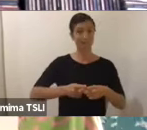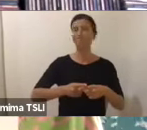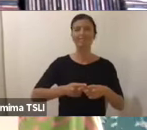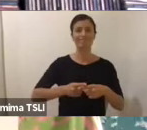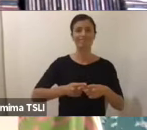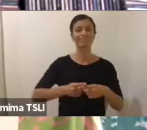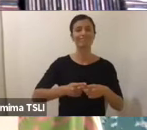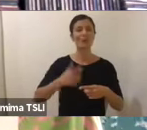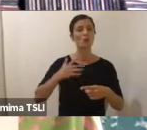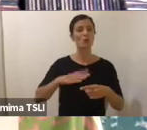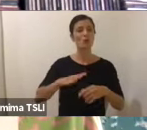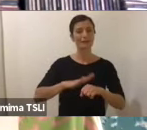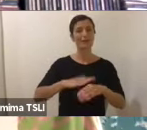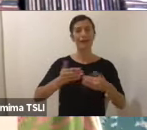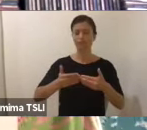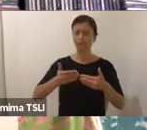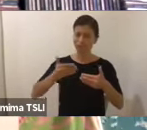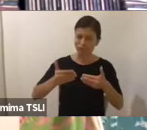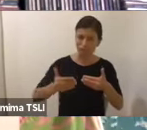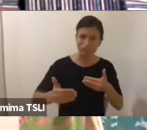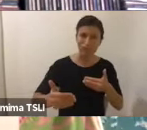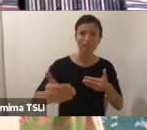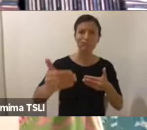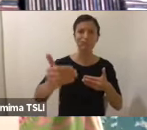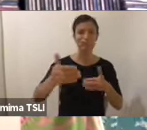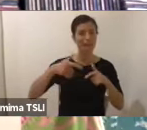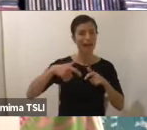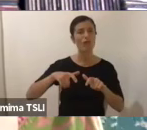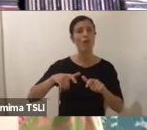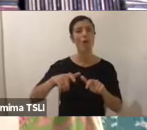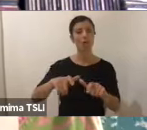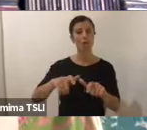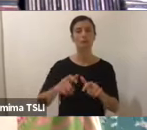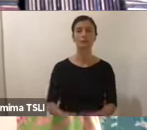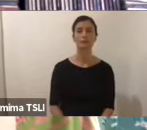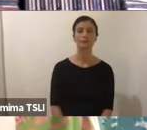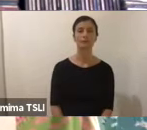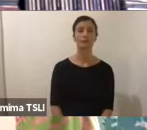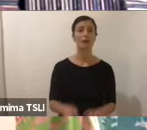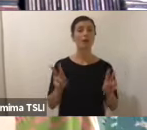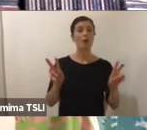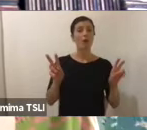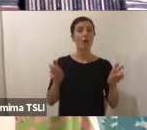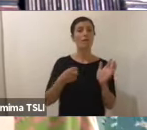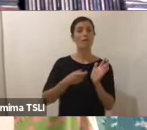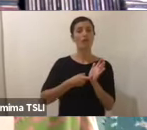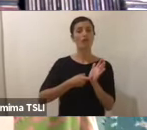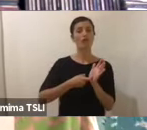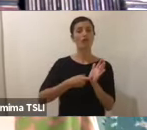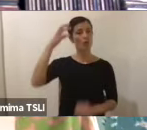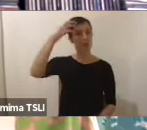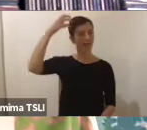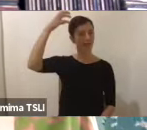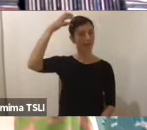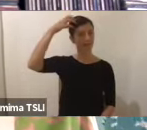go on for a very long time and i wanted to finish actually with a quote from ruth king who wrote the wonderful book mindful of race